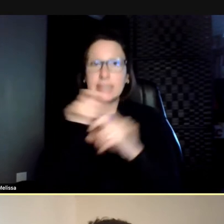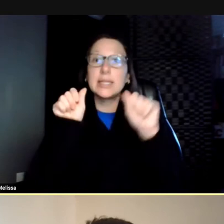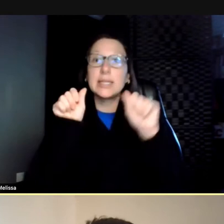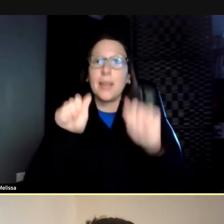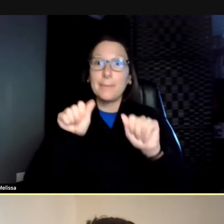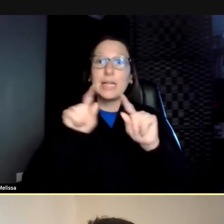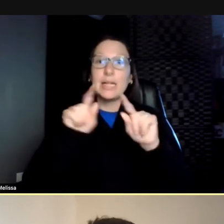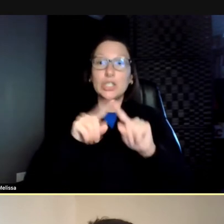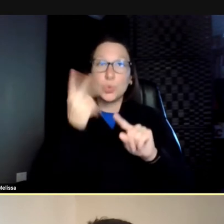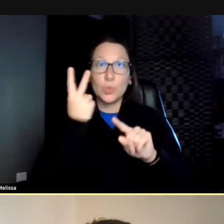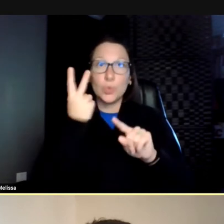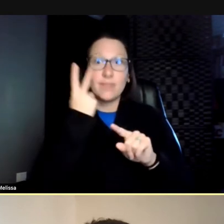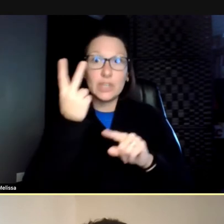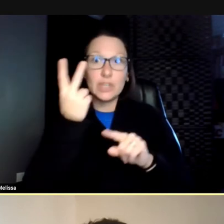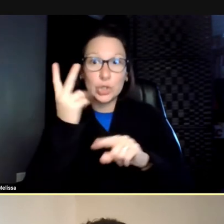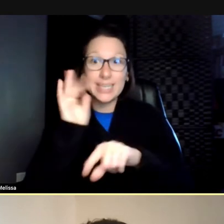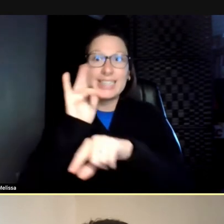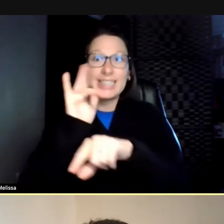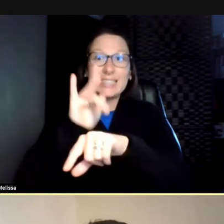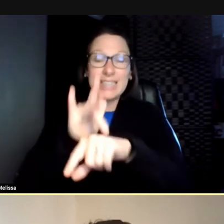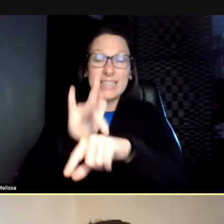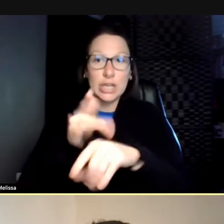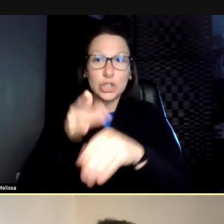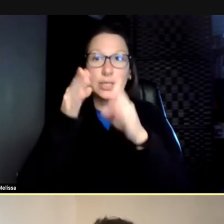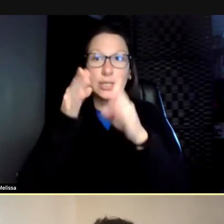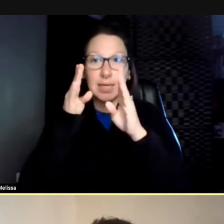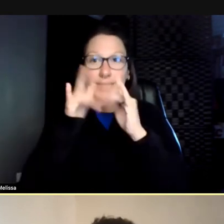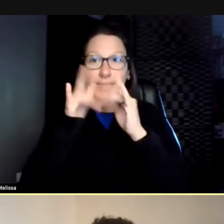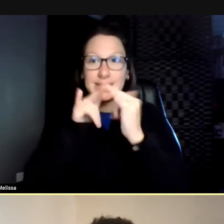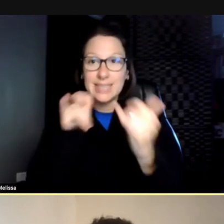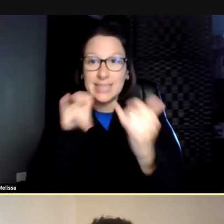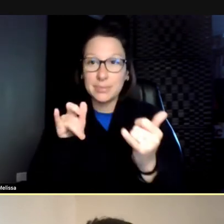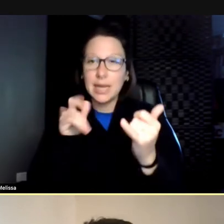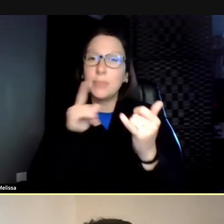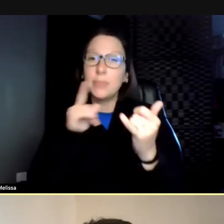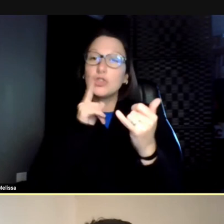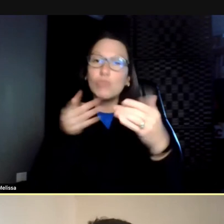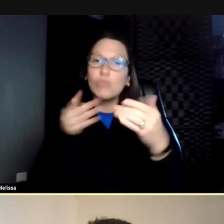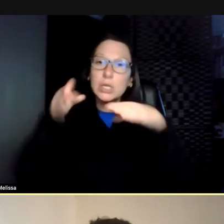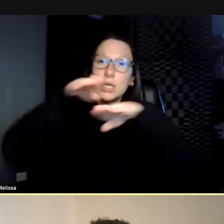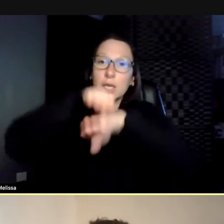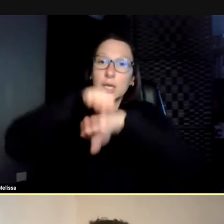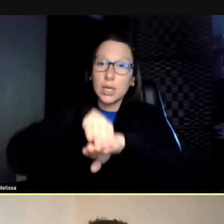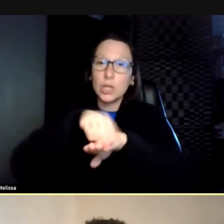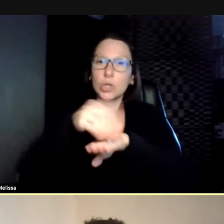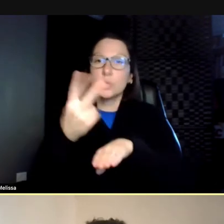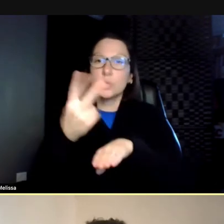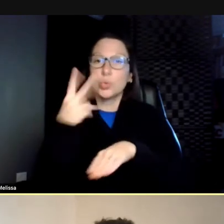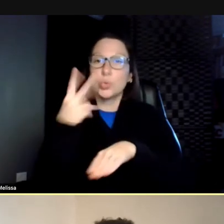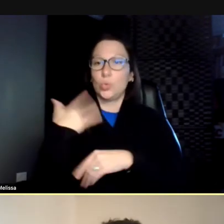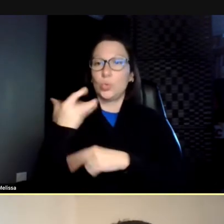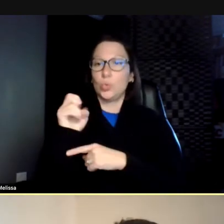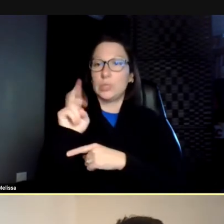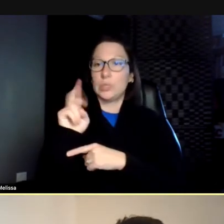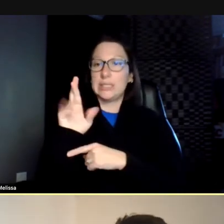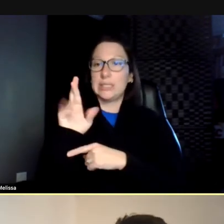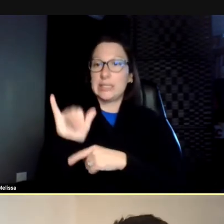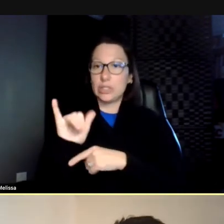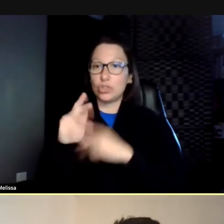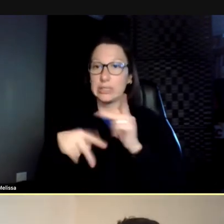and tactually attend at the same time. It's crossing those 2 sensory channels. So for a student who can't